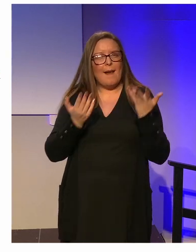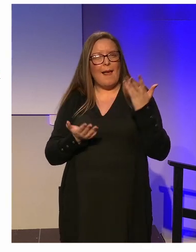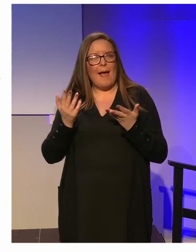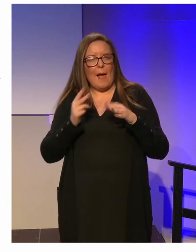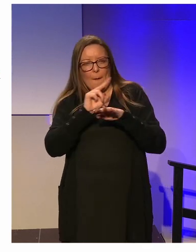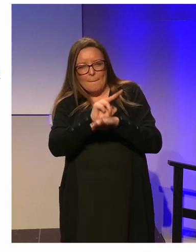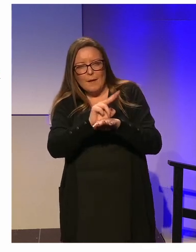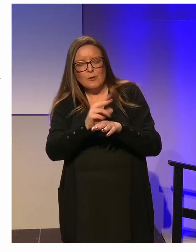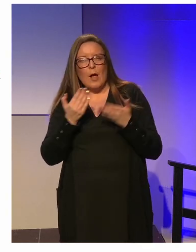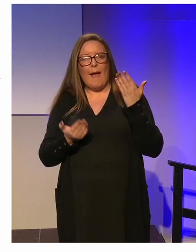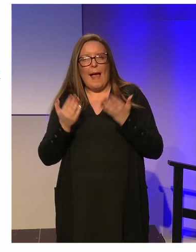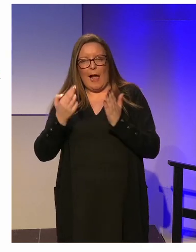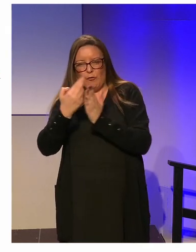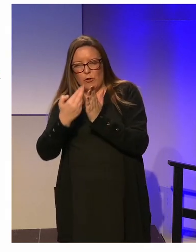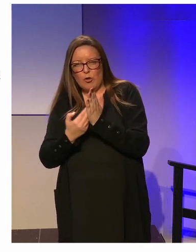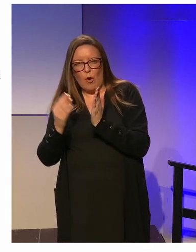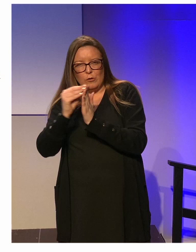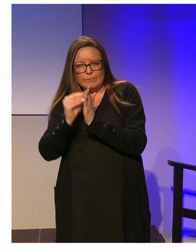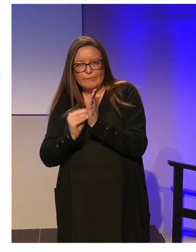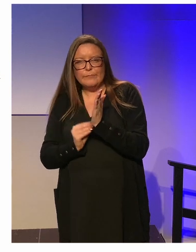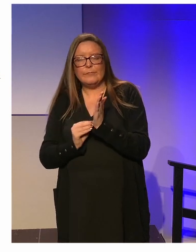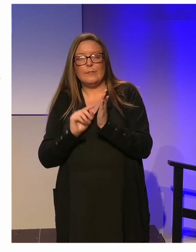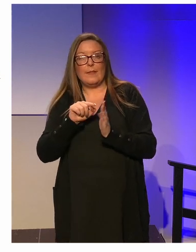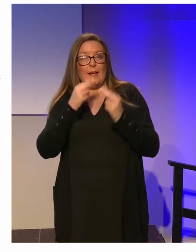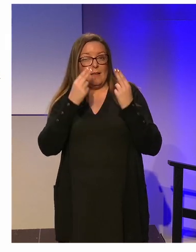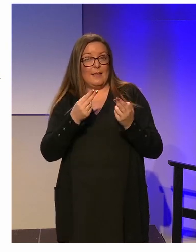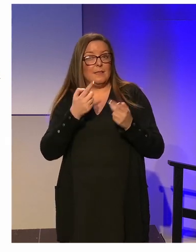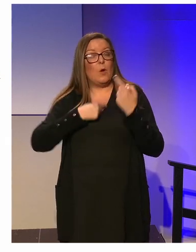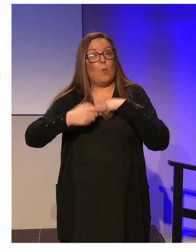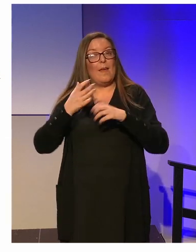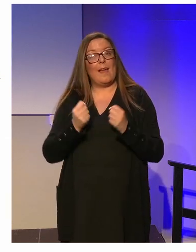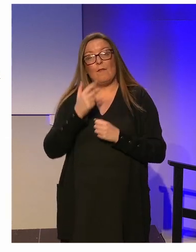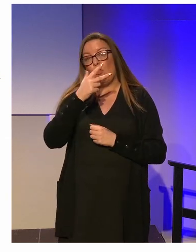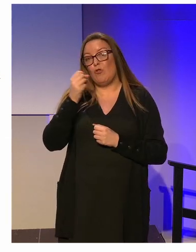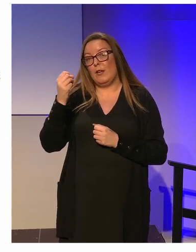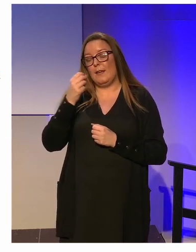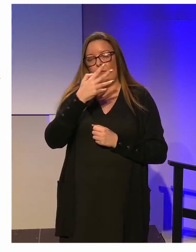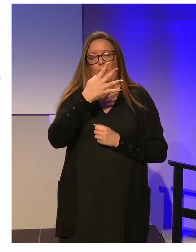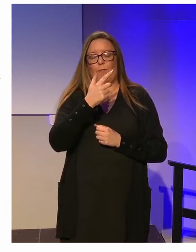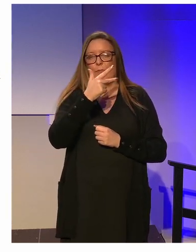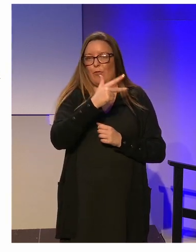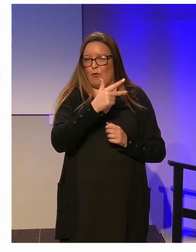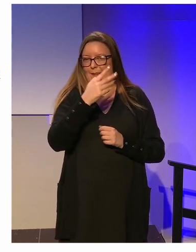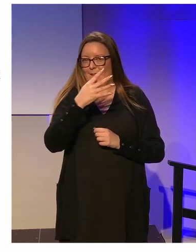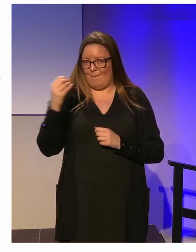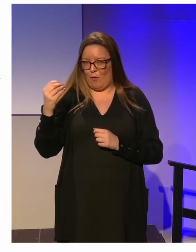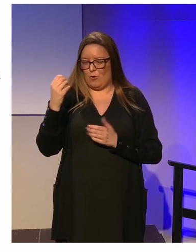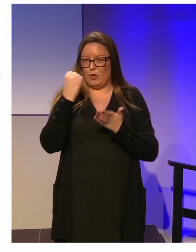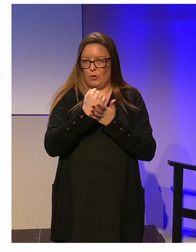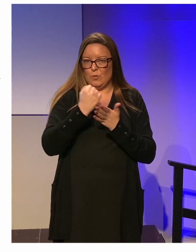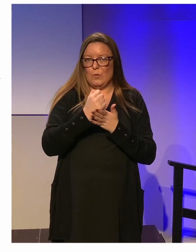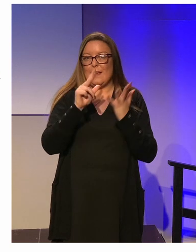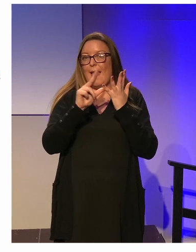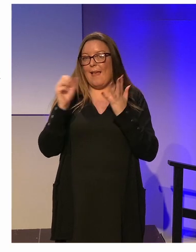and record that need? Now you can see in our school we have a total population of 340 students, with 80 students in the school